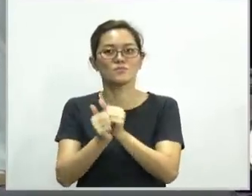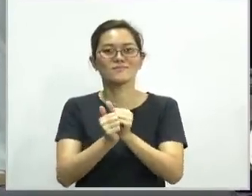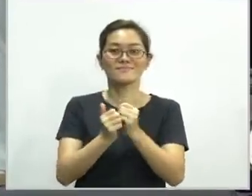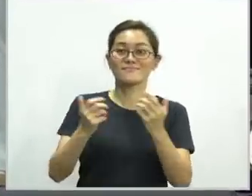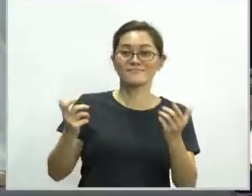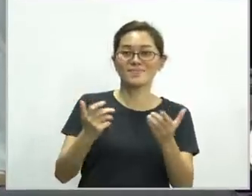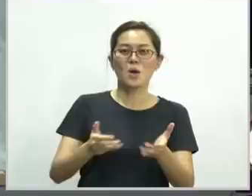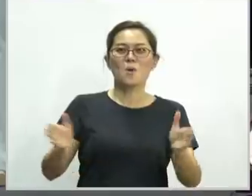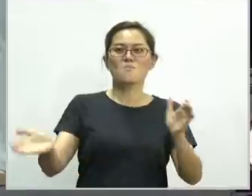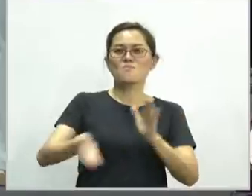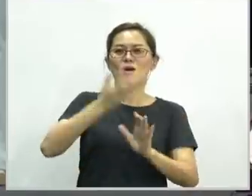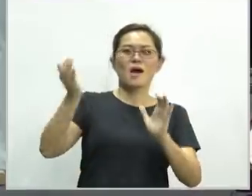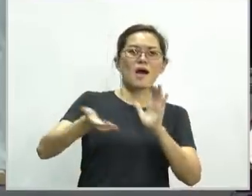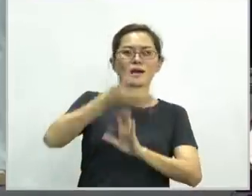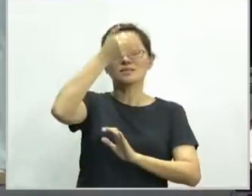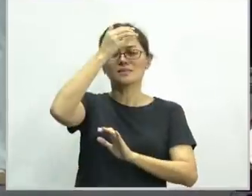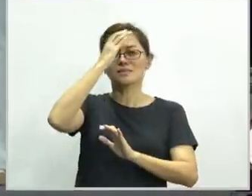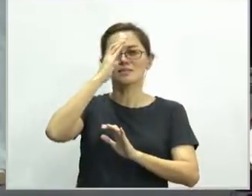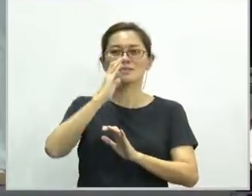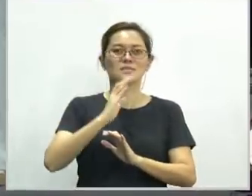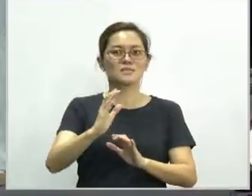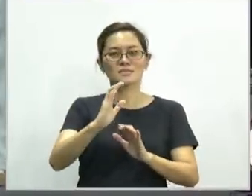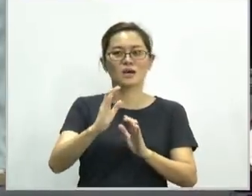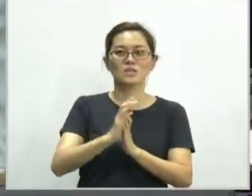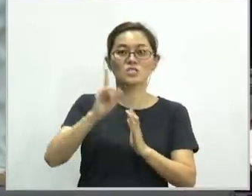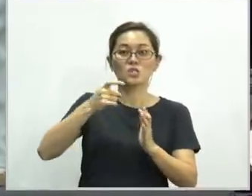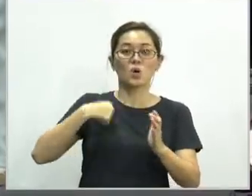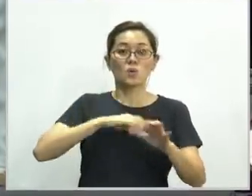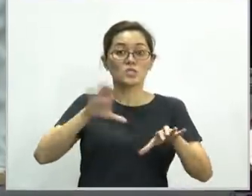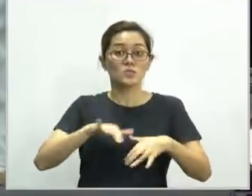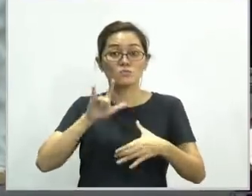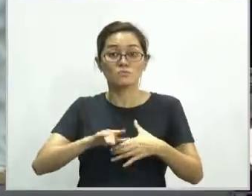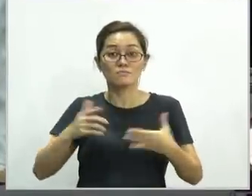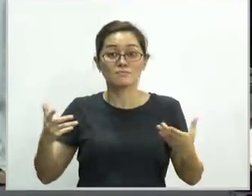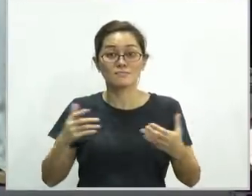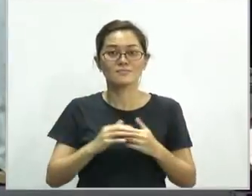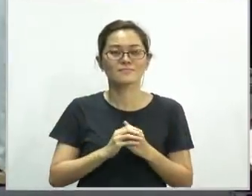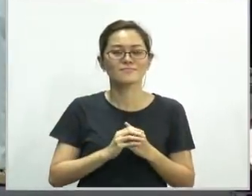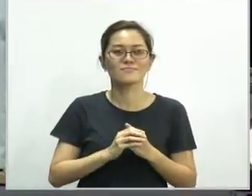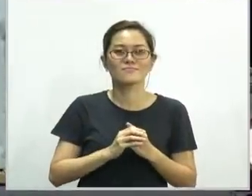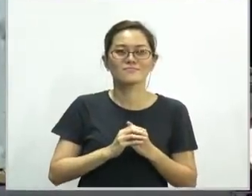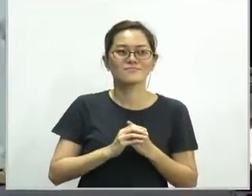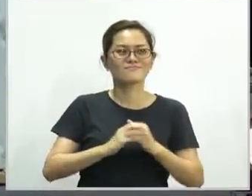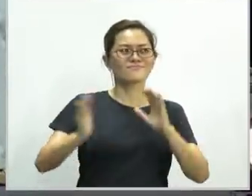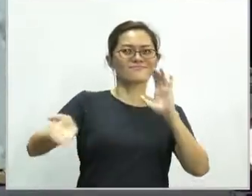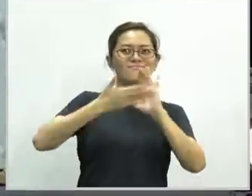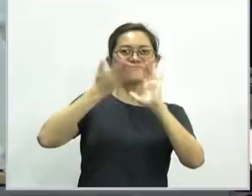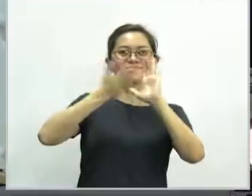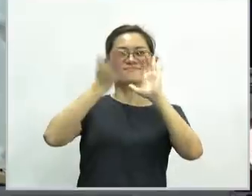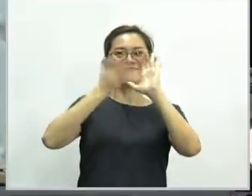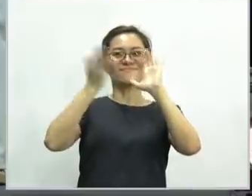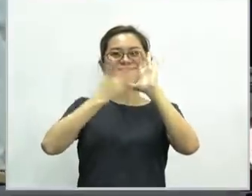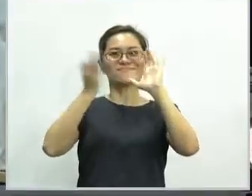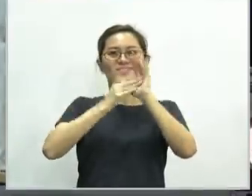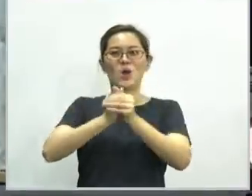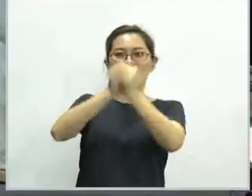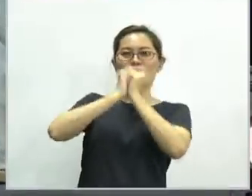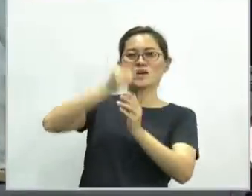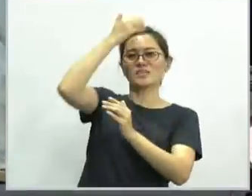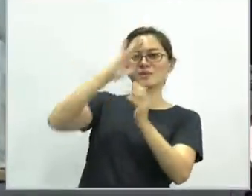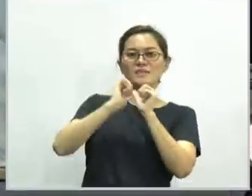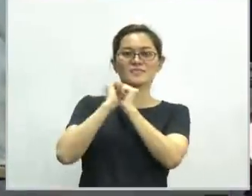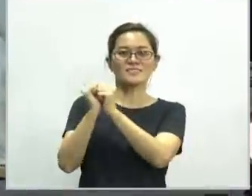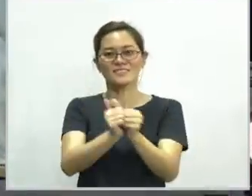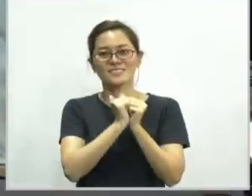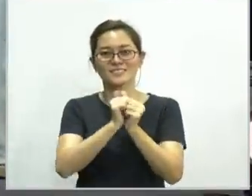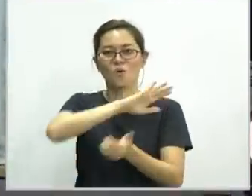house to praise God yes. in His presence. Shall we do that? Yes. Big round of applause. Let's worship God together in